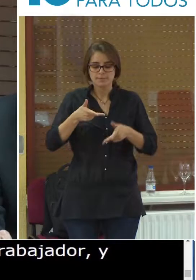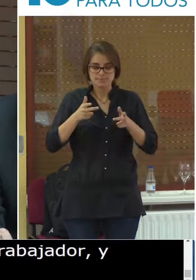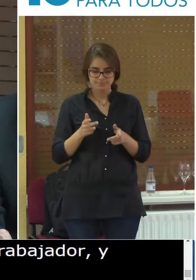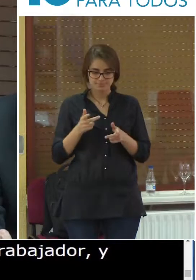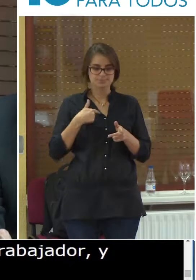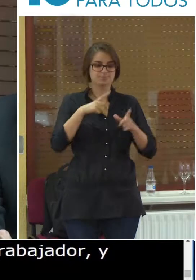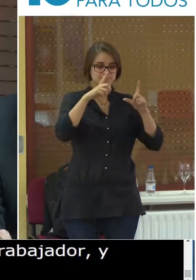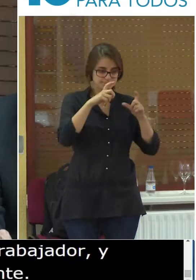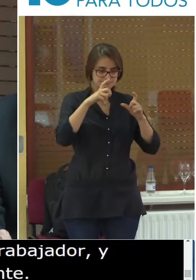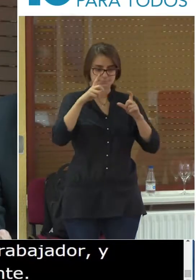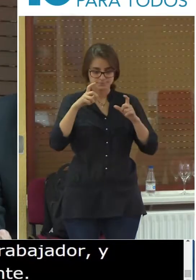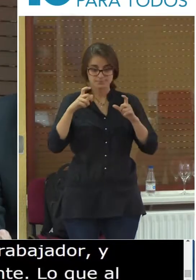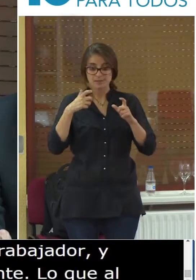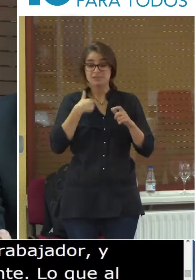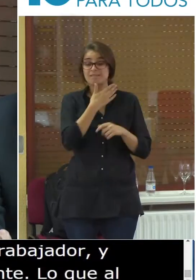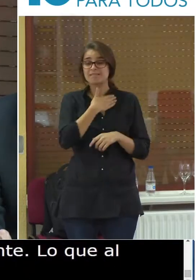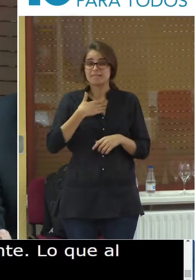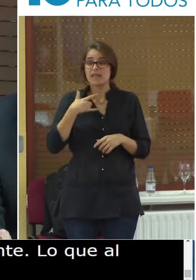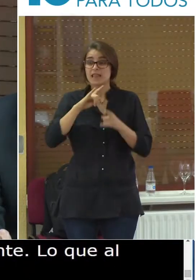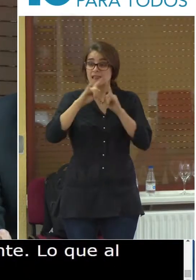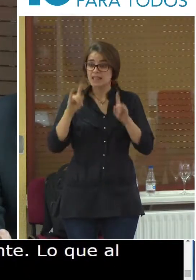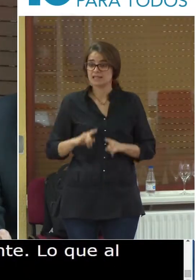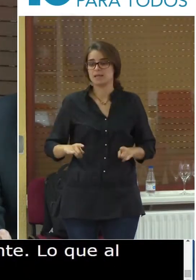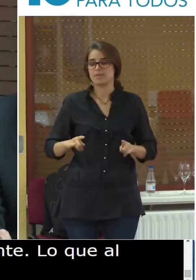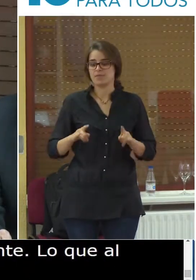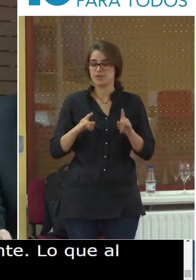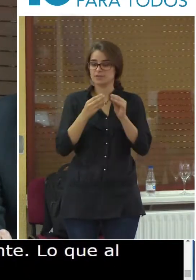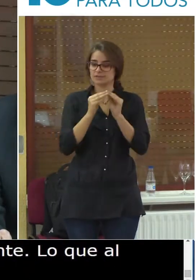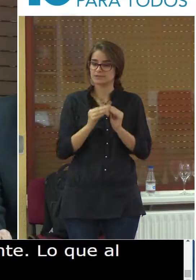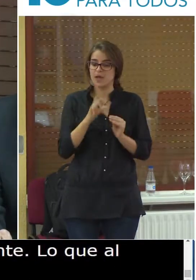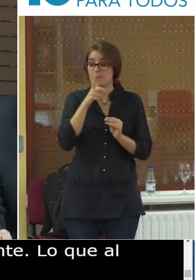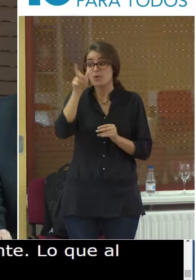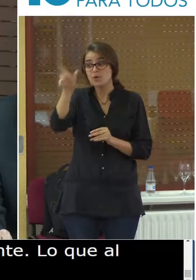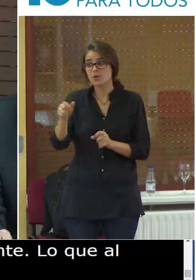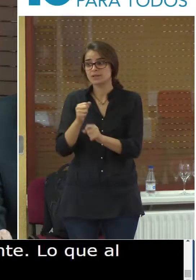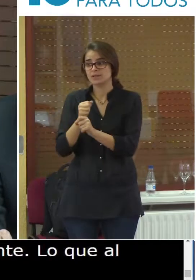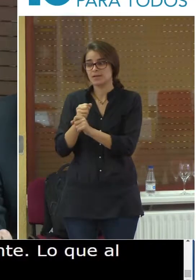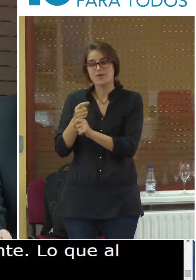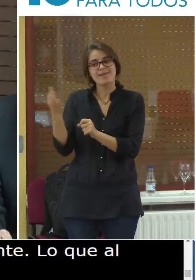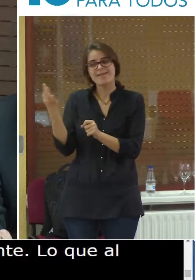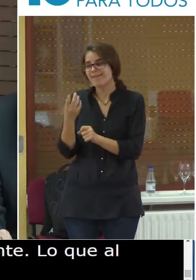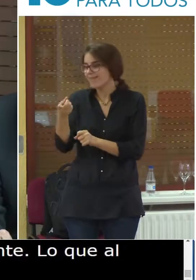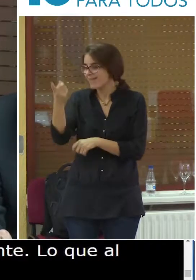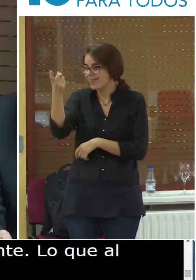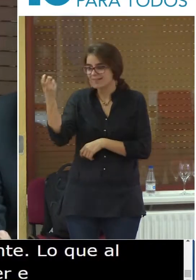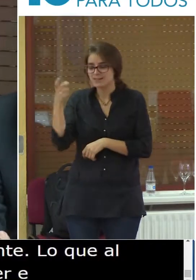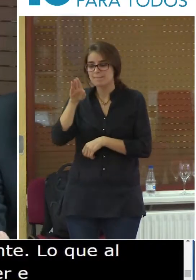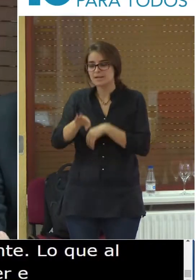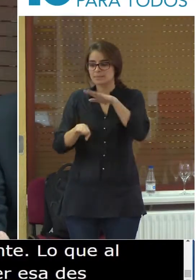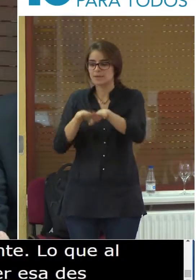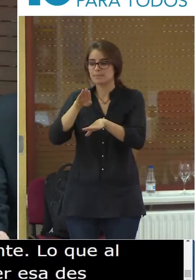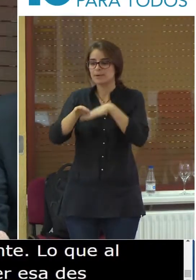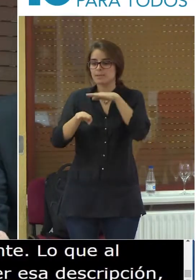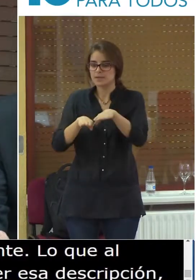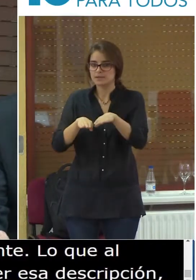down and make this description at the outset, because the